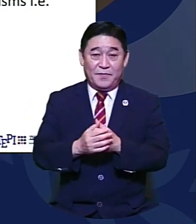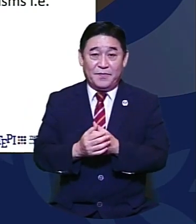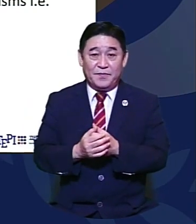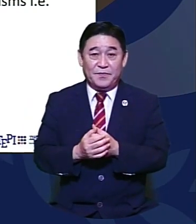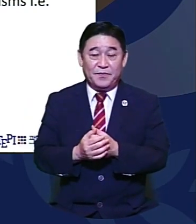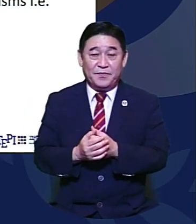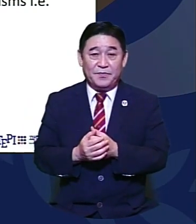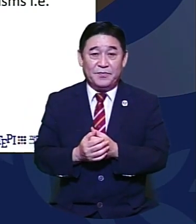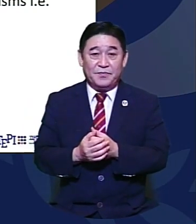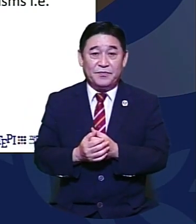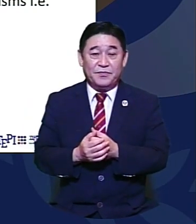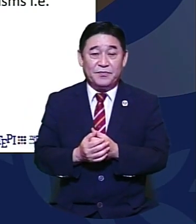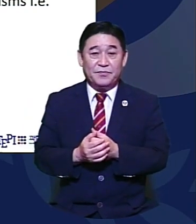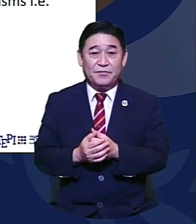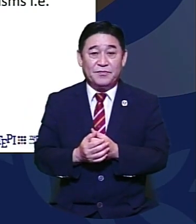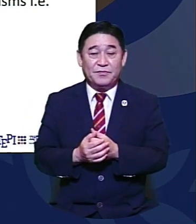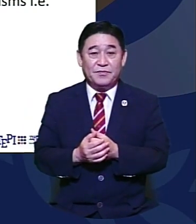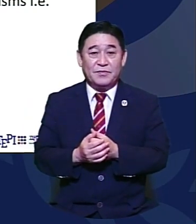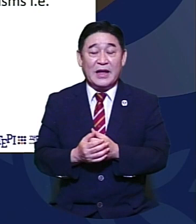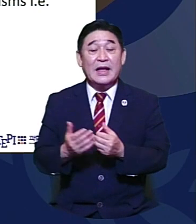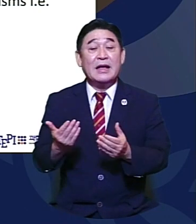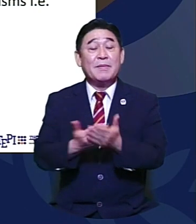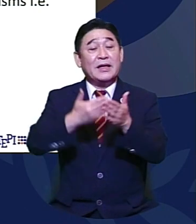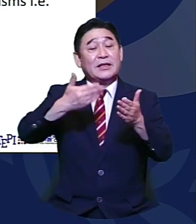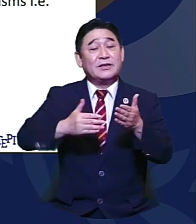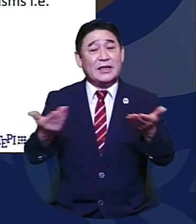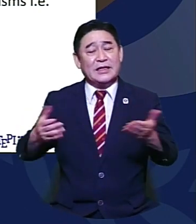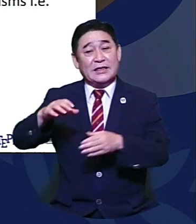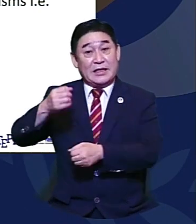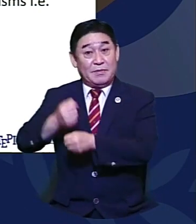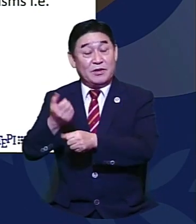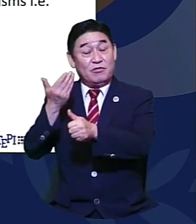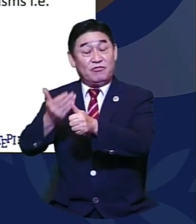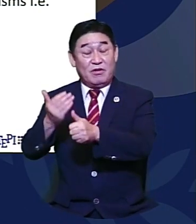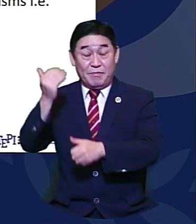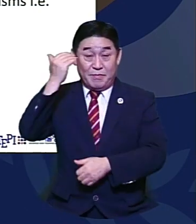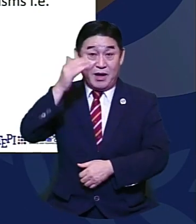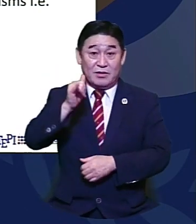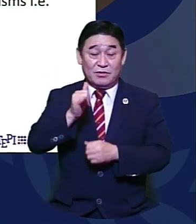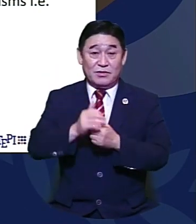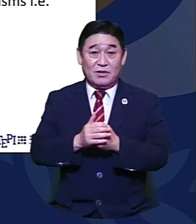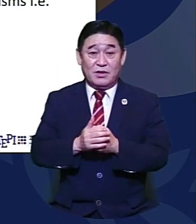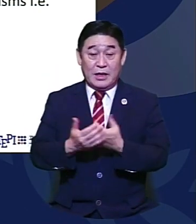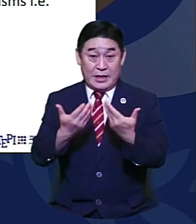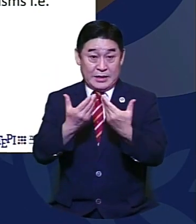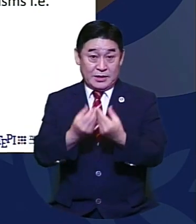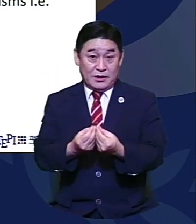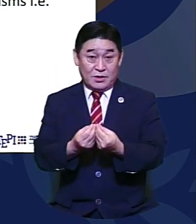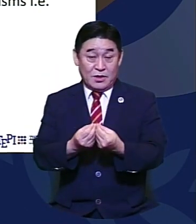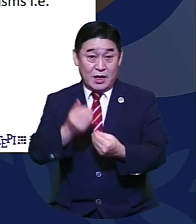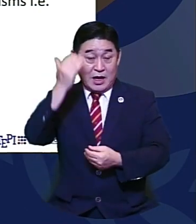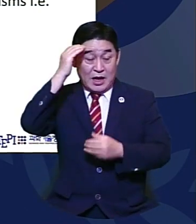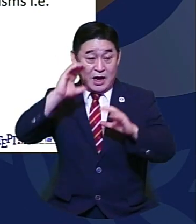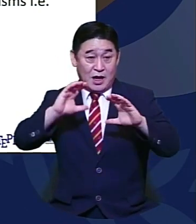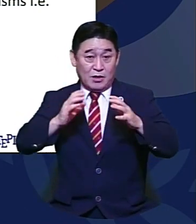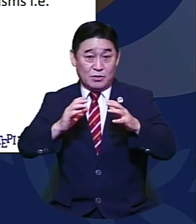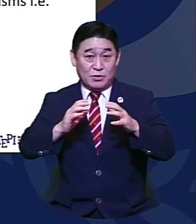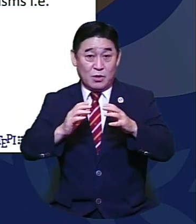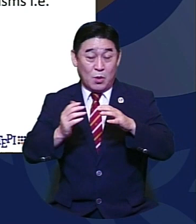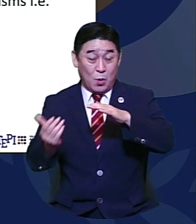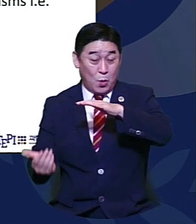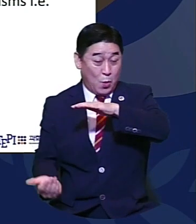employment opportunity in developing countries. For example, Korea is very well industrialized country. Means that we